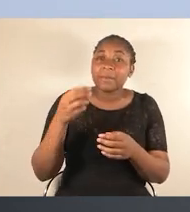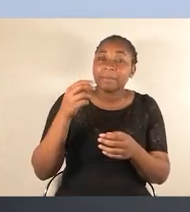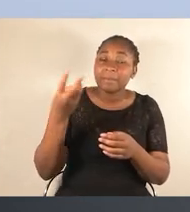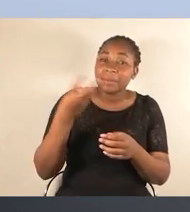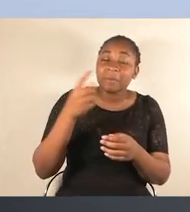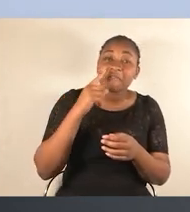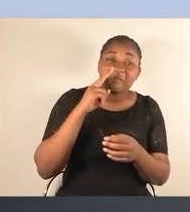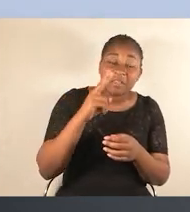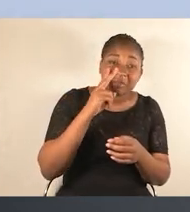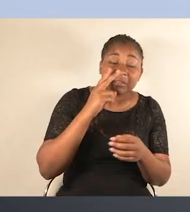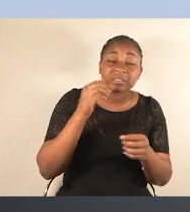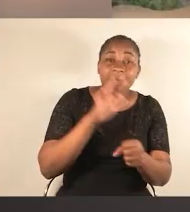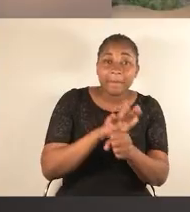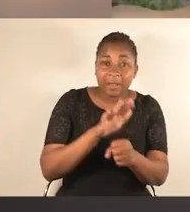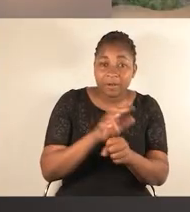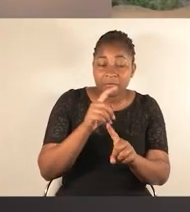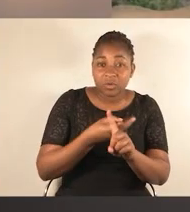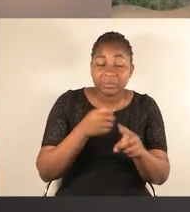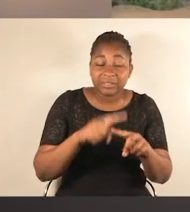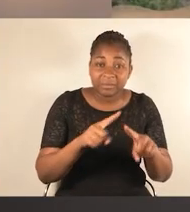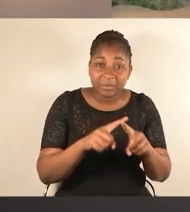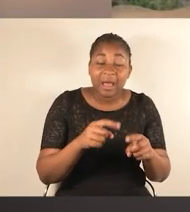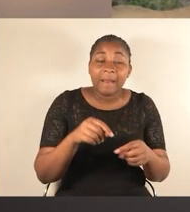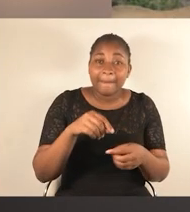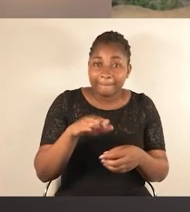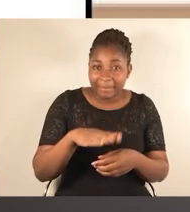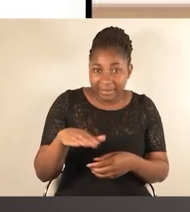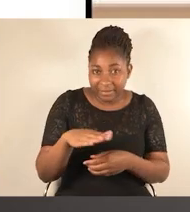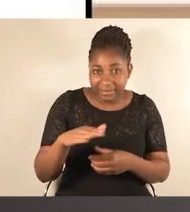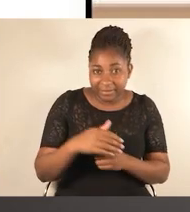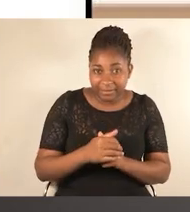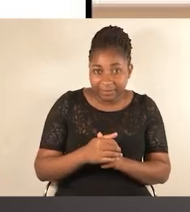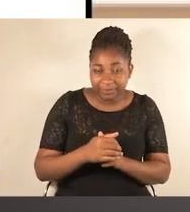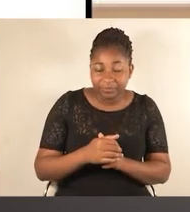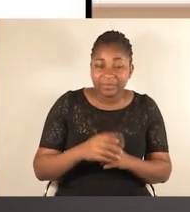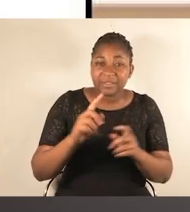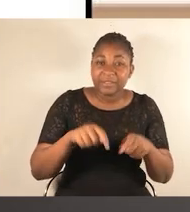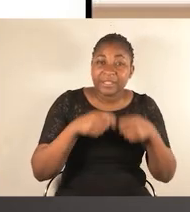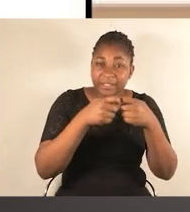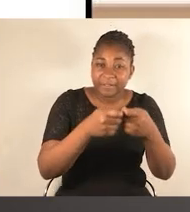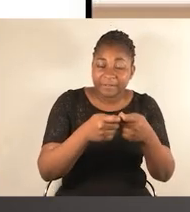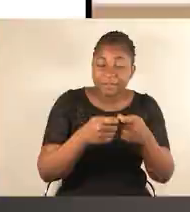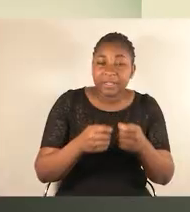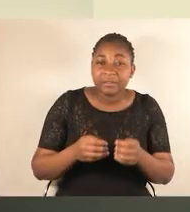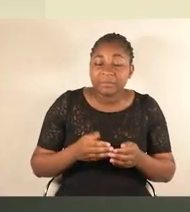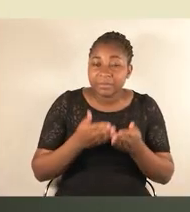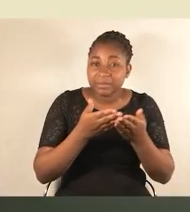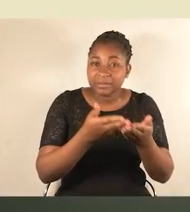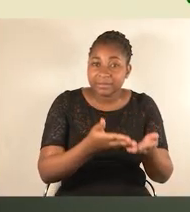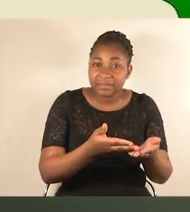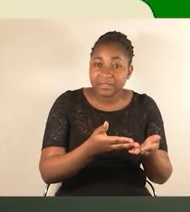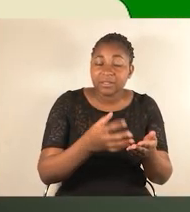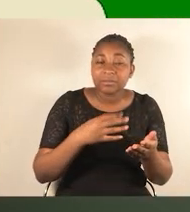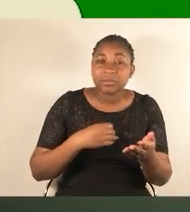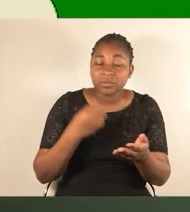tourist attractions such as Malilangwe, Bubiana, and Save Valley. It also provides access to the